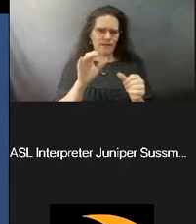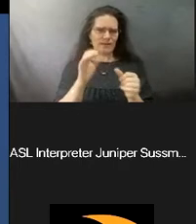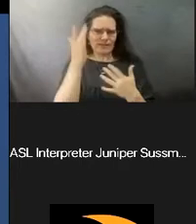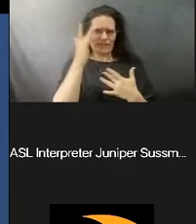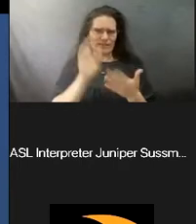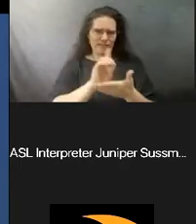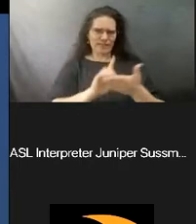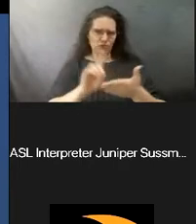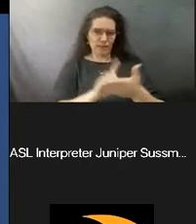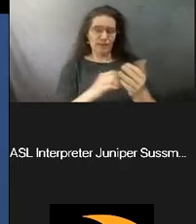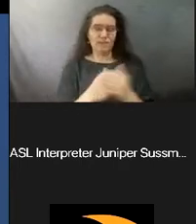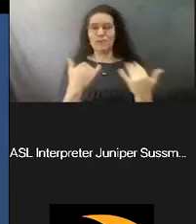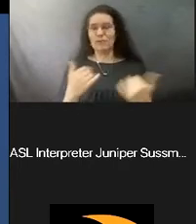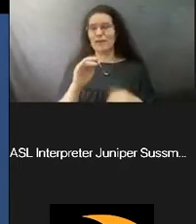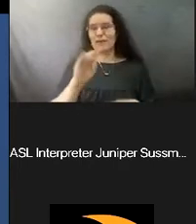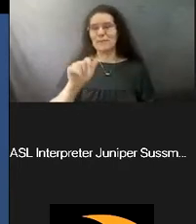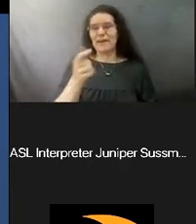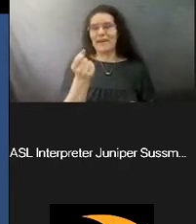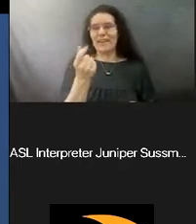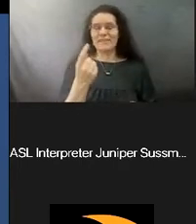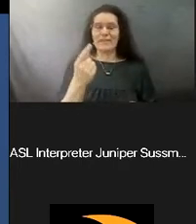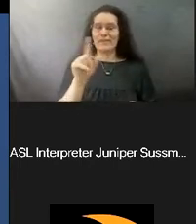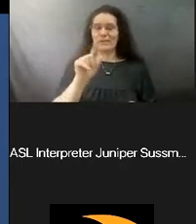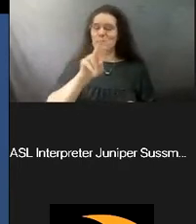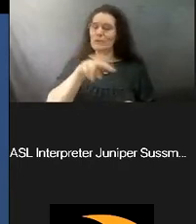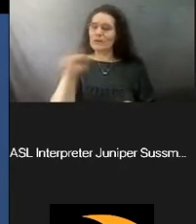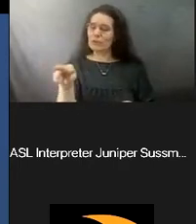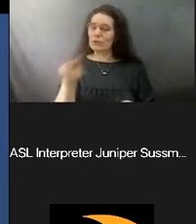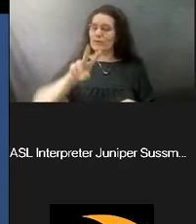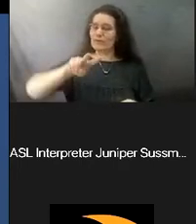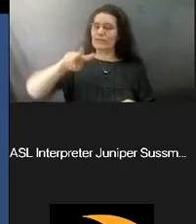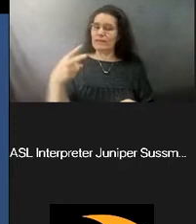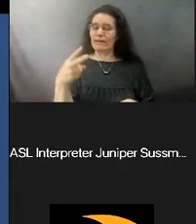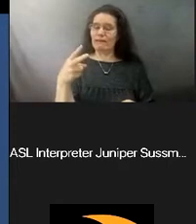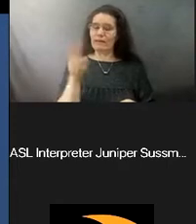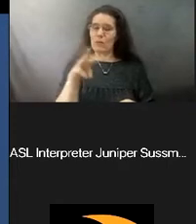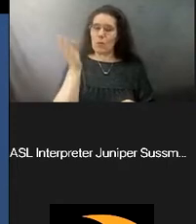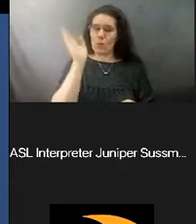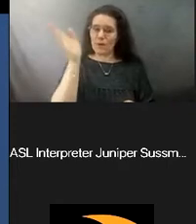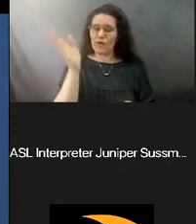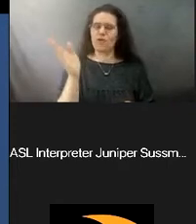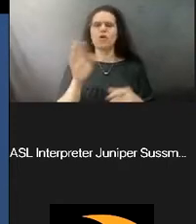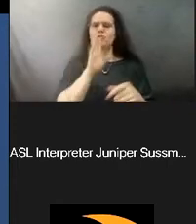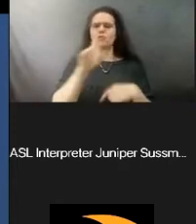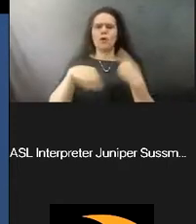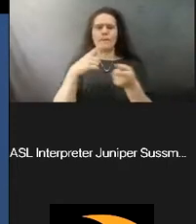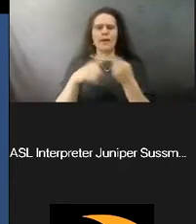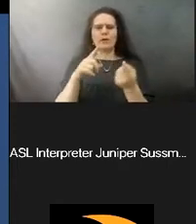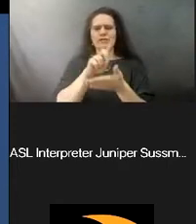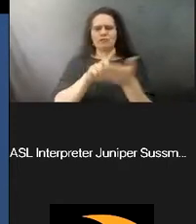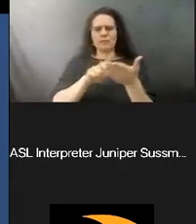2022, and webinar number 2 in the series covers disability and chronic disease discrimination with kids, helping health